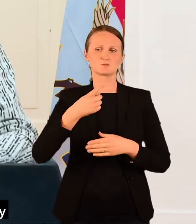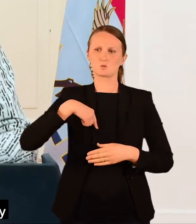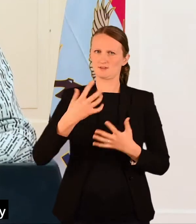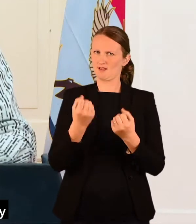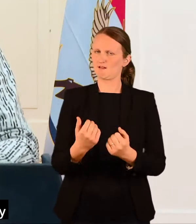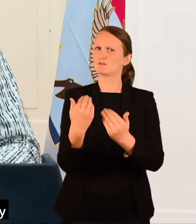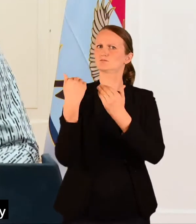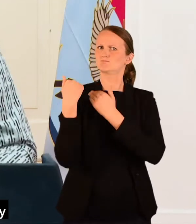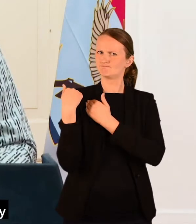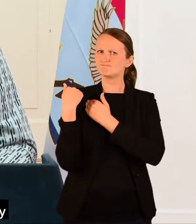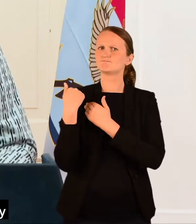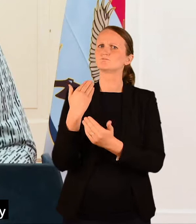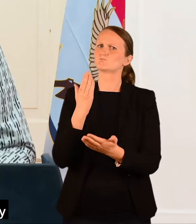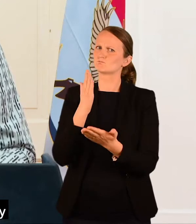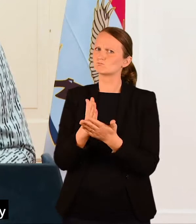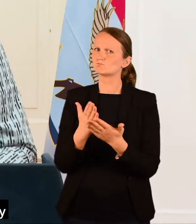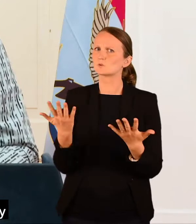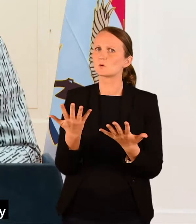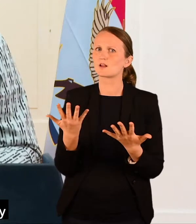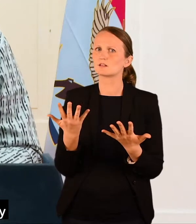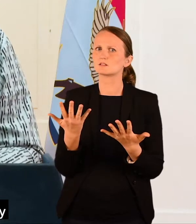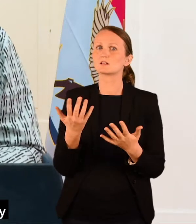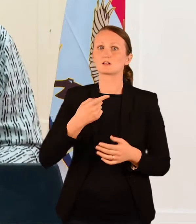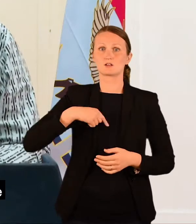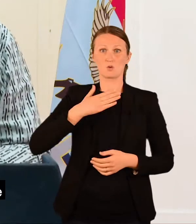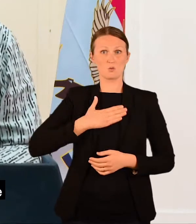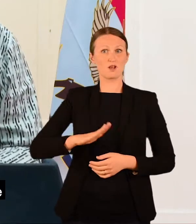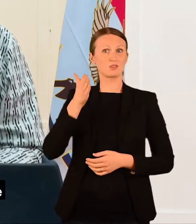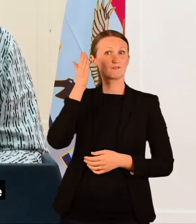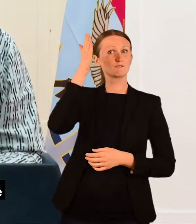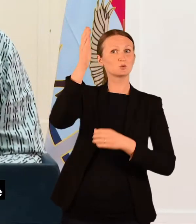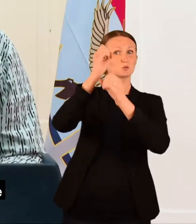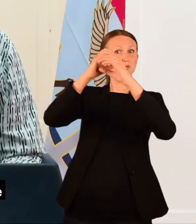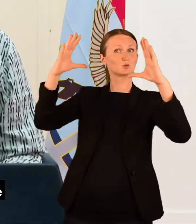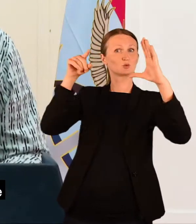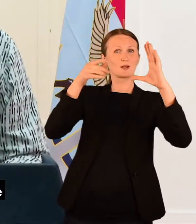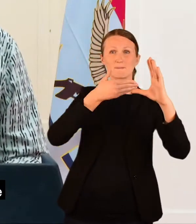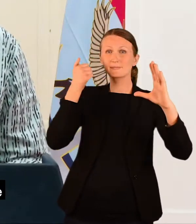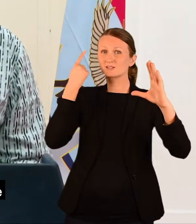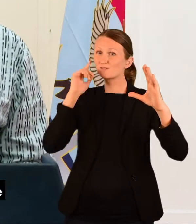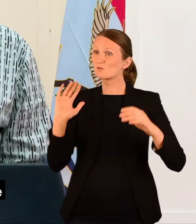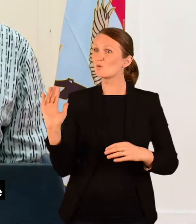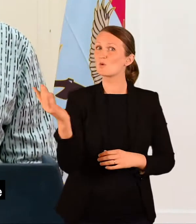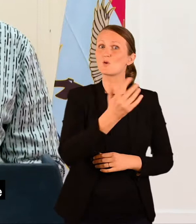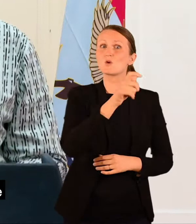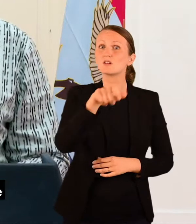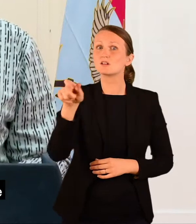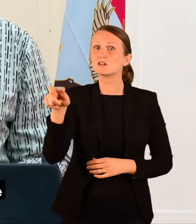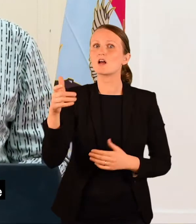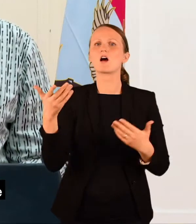As leaders, it is our sacred duty to breathe life into the promise of a better